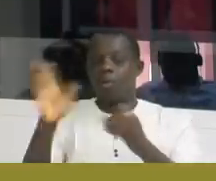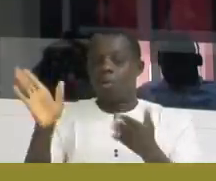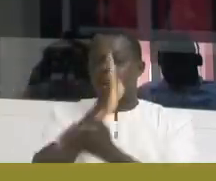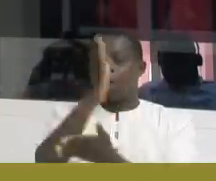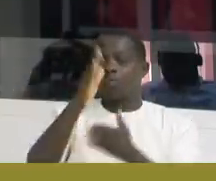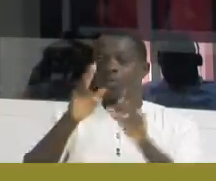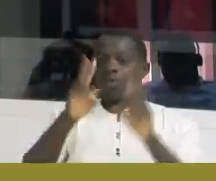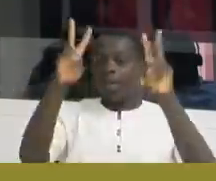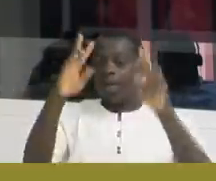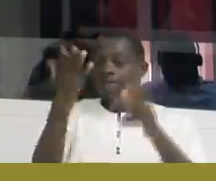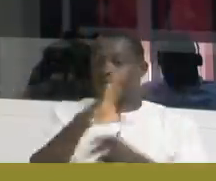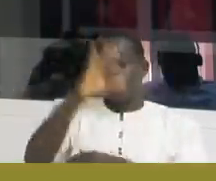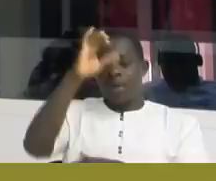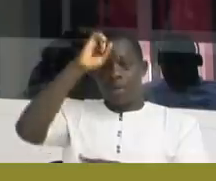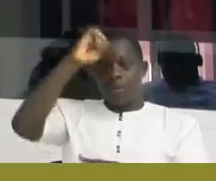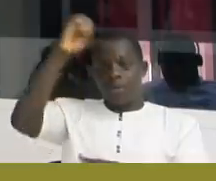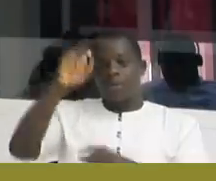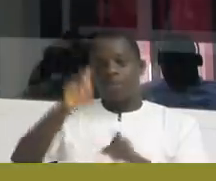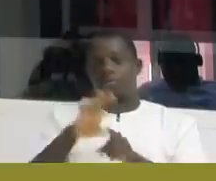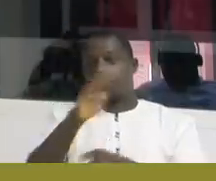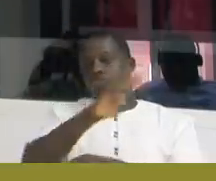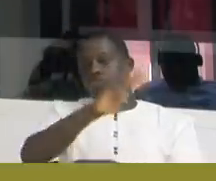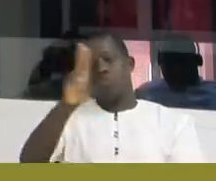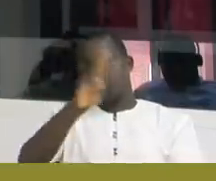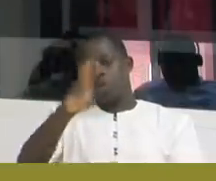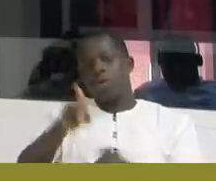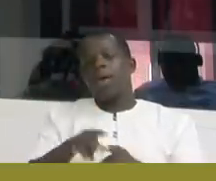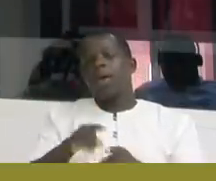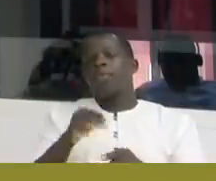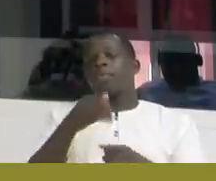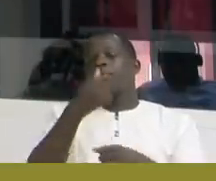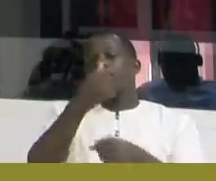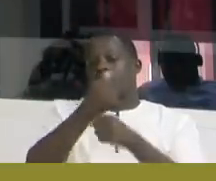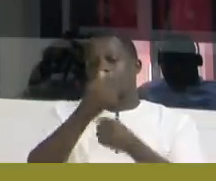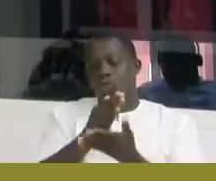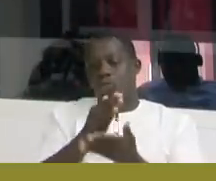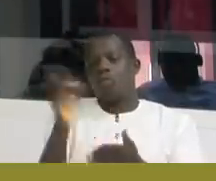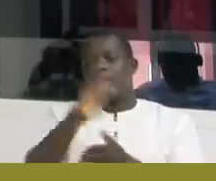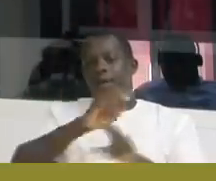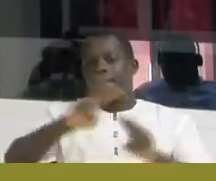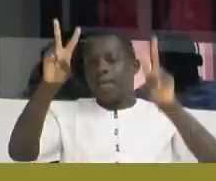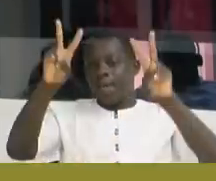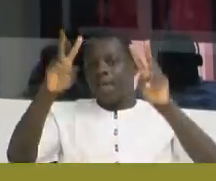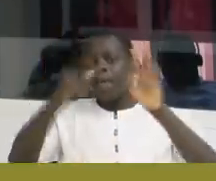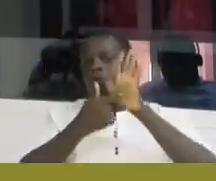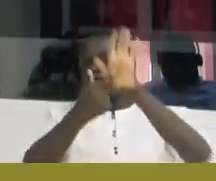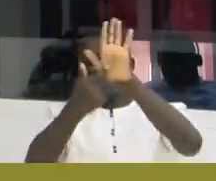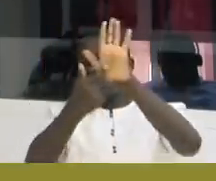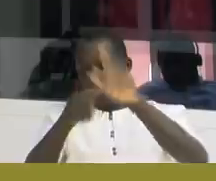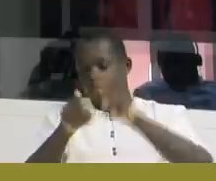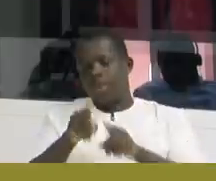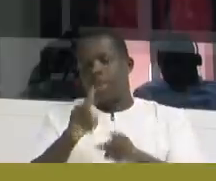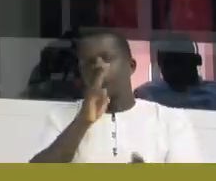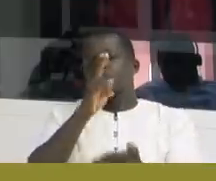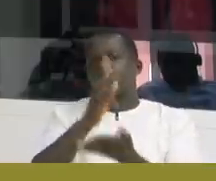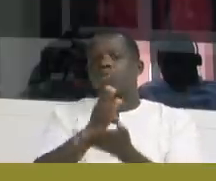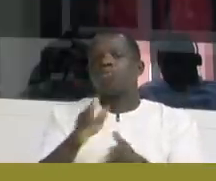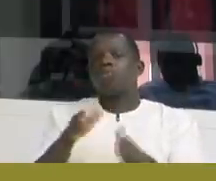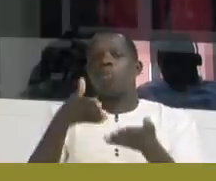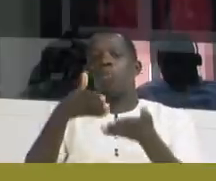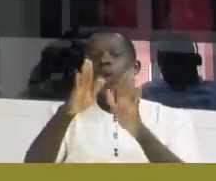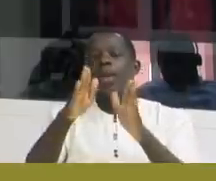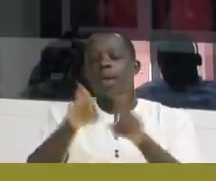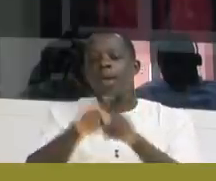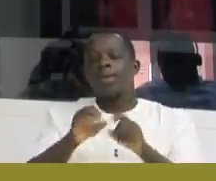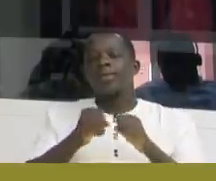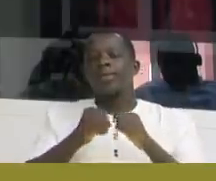proof, but I am telling you what Jammeh tried to show me as proof. Okay. through Sana Sabali's behavior. So